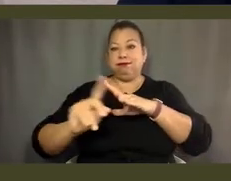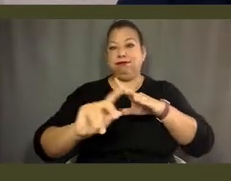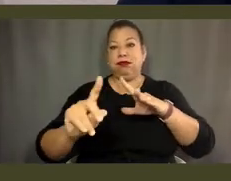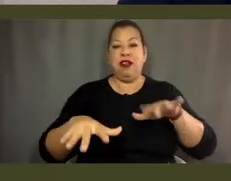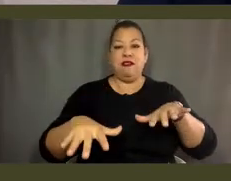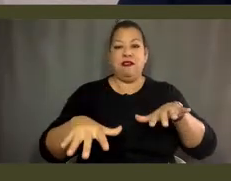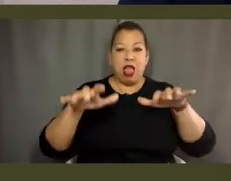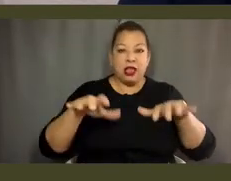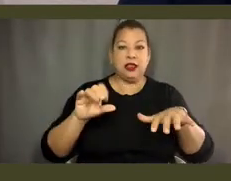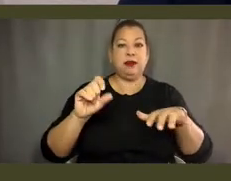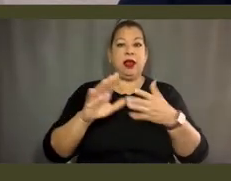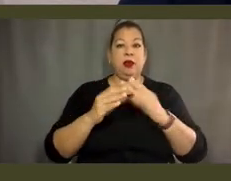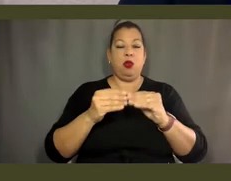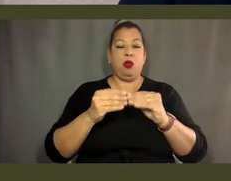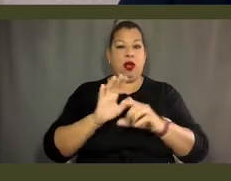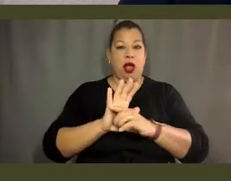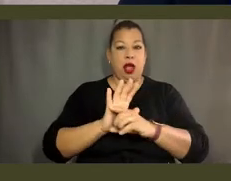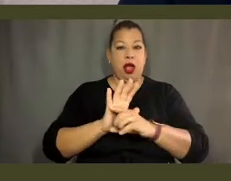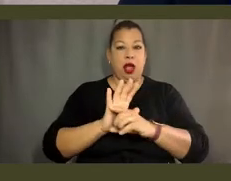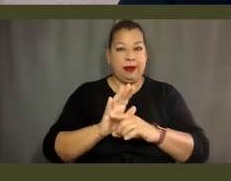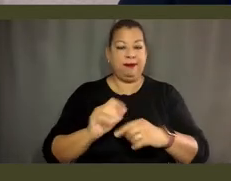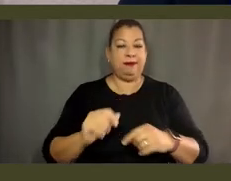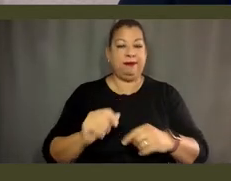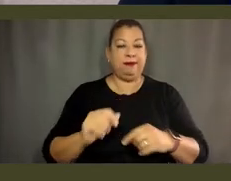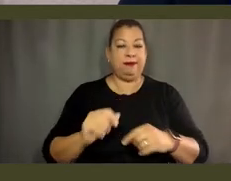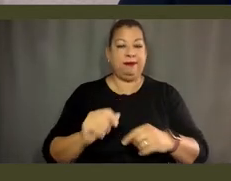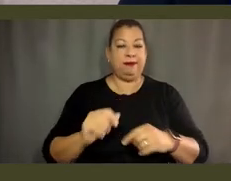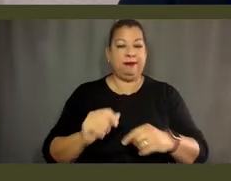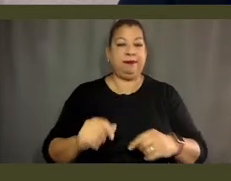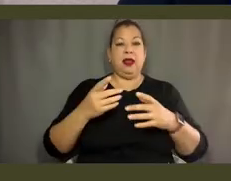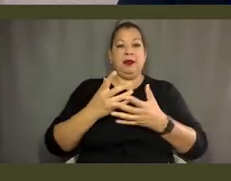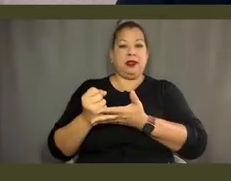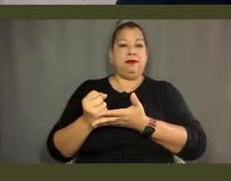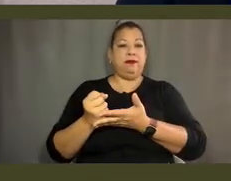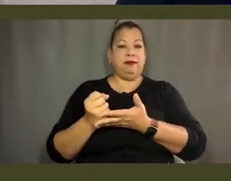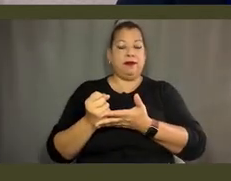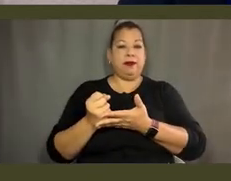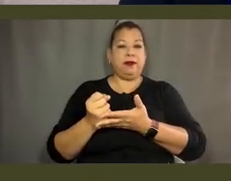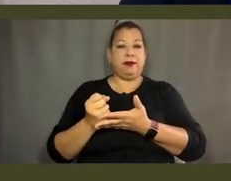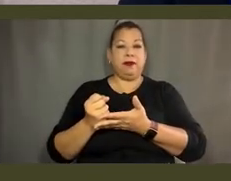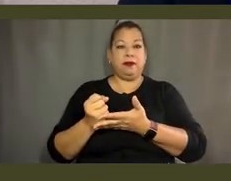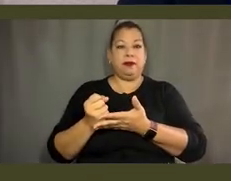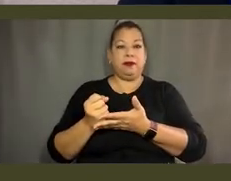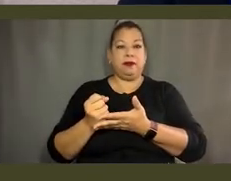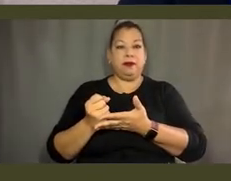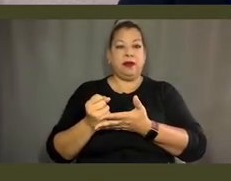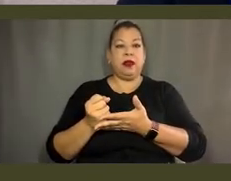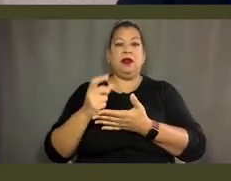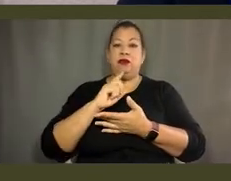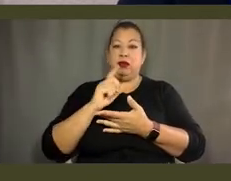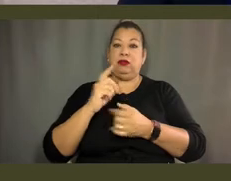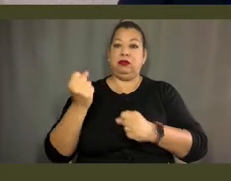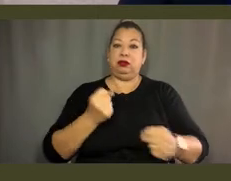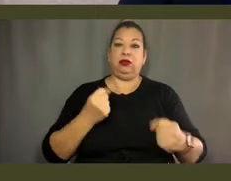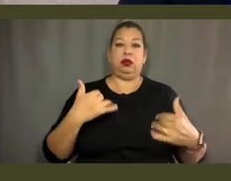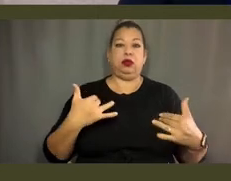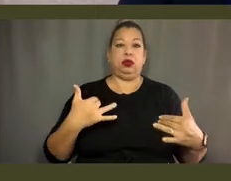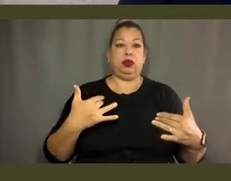too. Extinction, yes, that's a pretty drastic one. Perhaps we may even be discussing